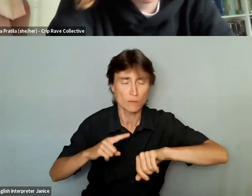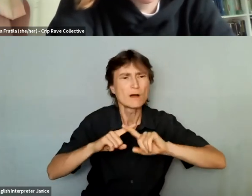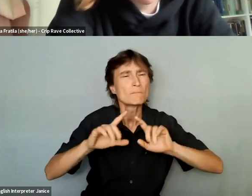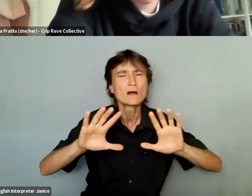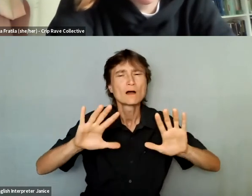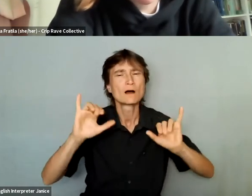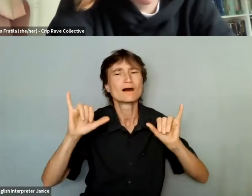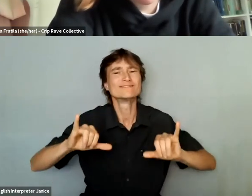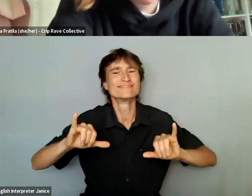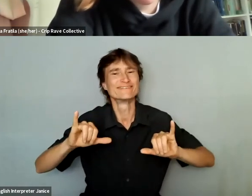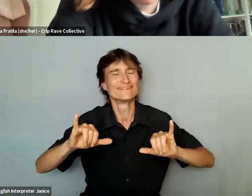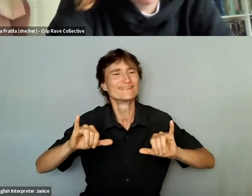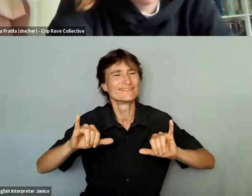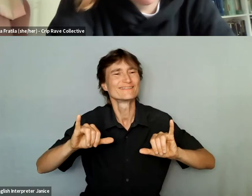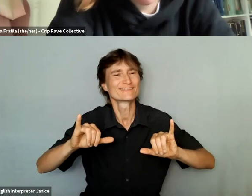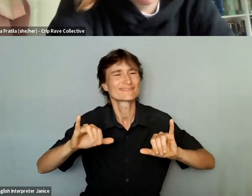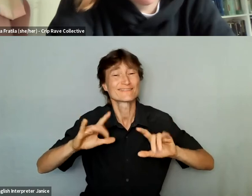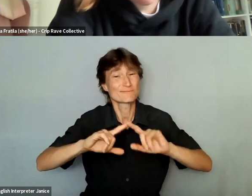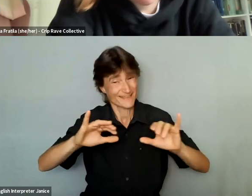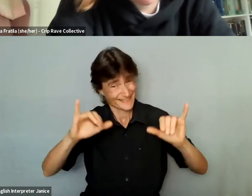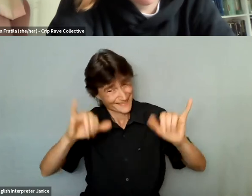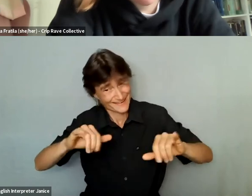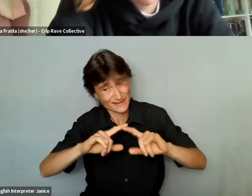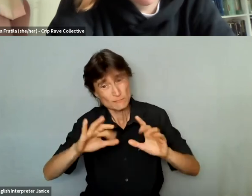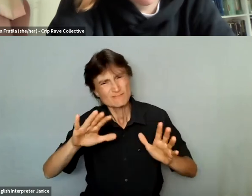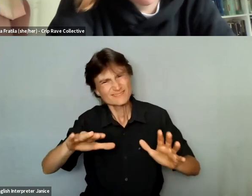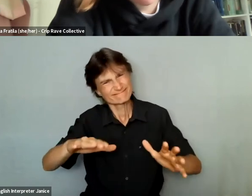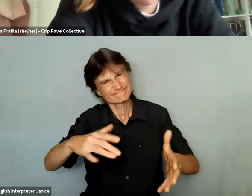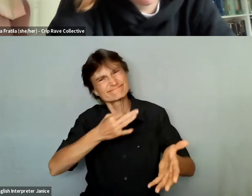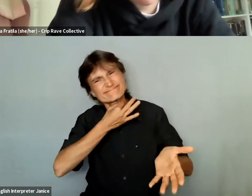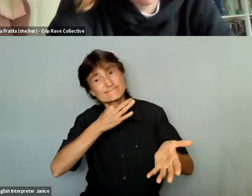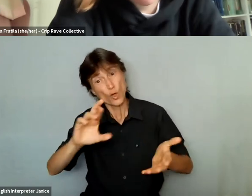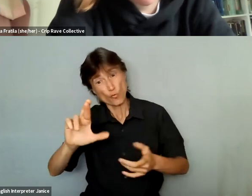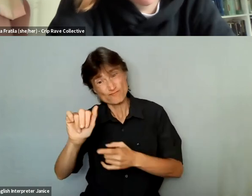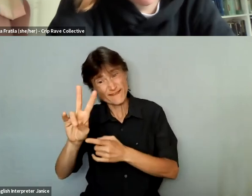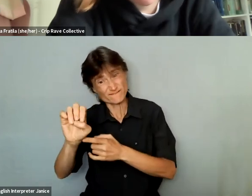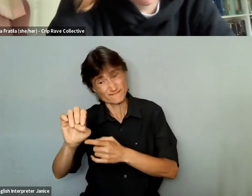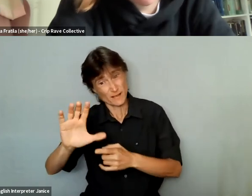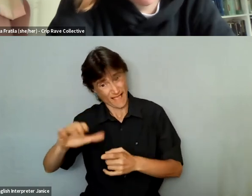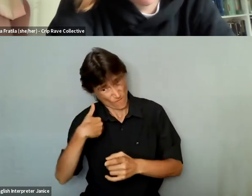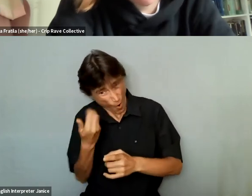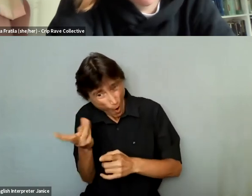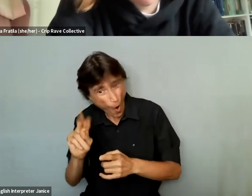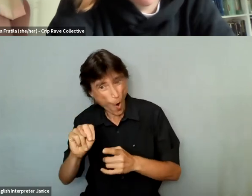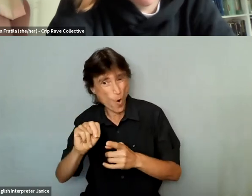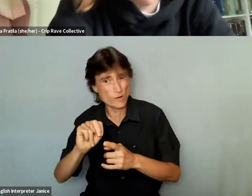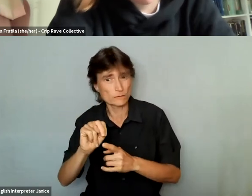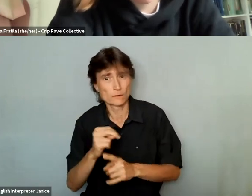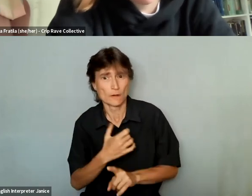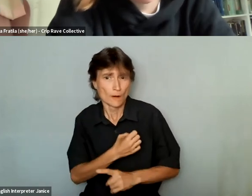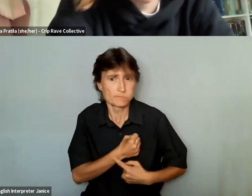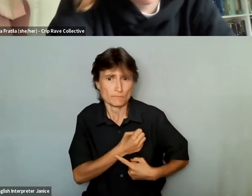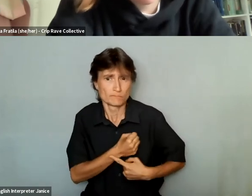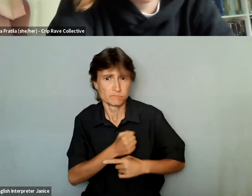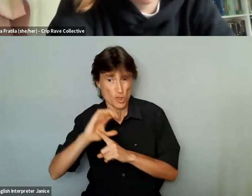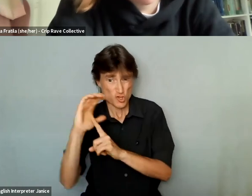into, I don't know, the like, what is it about rave culture that isn't accessible? Because I know a lot of